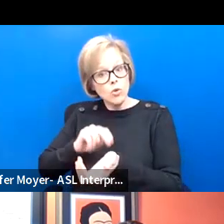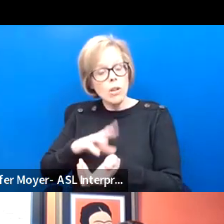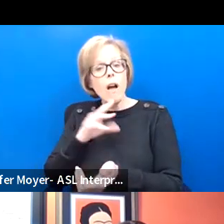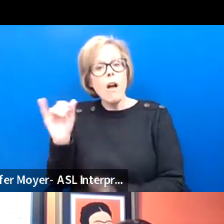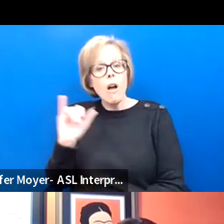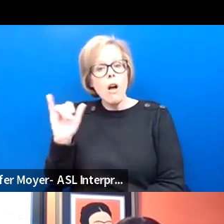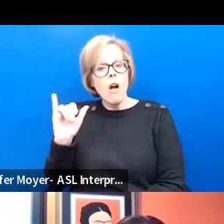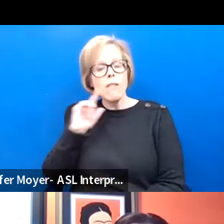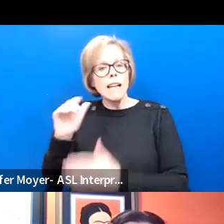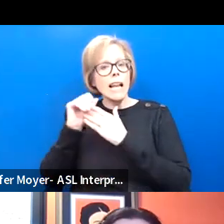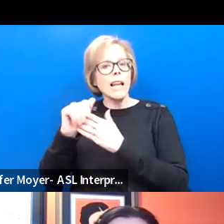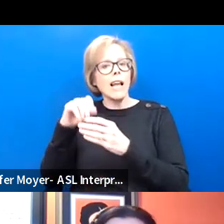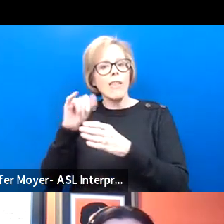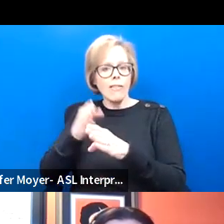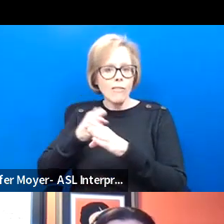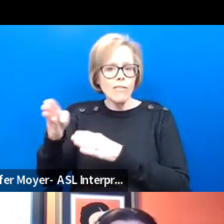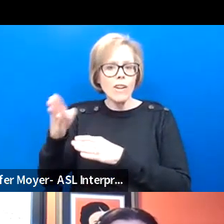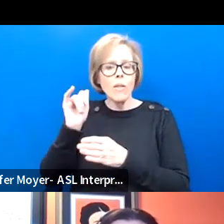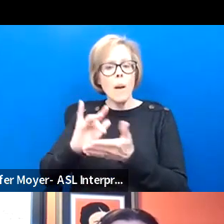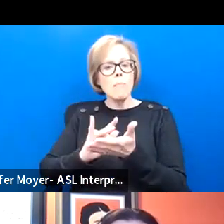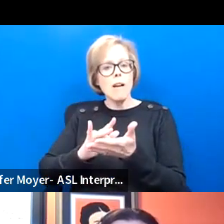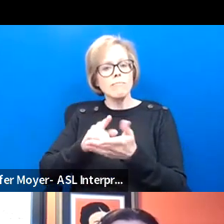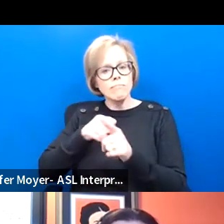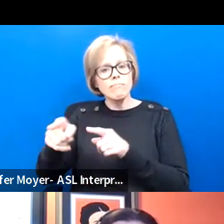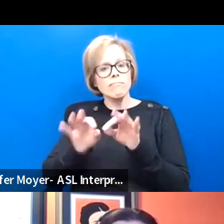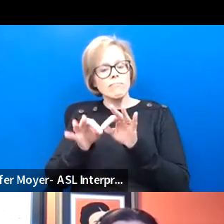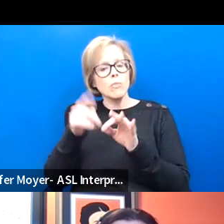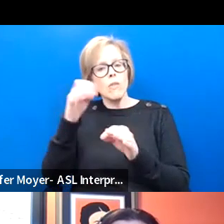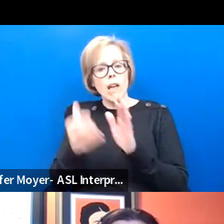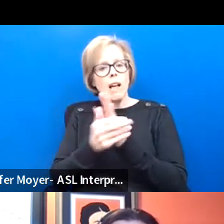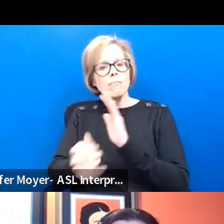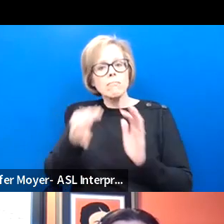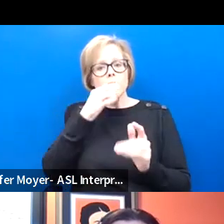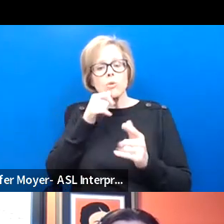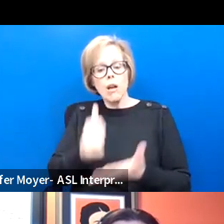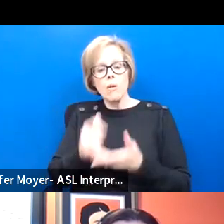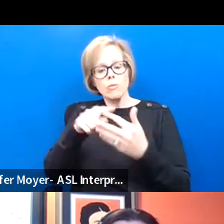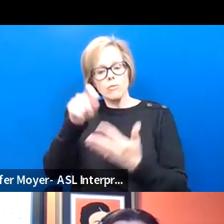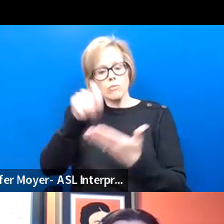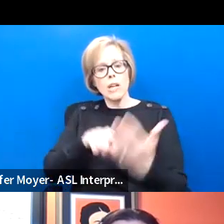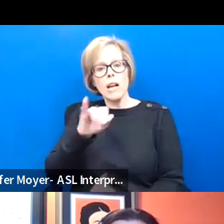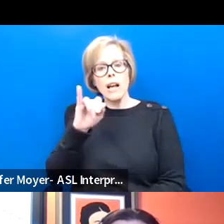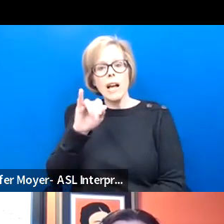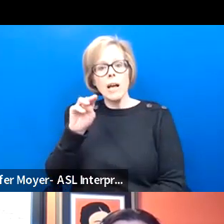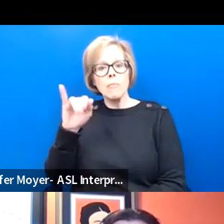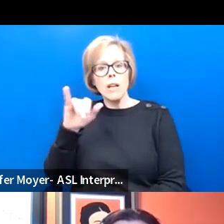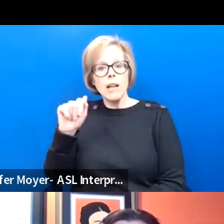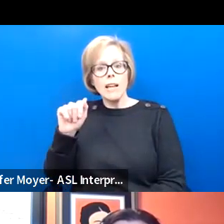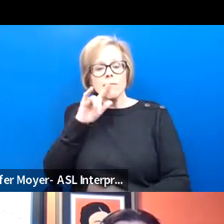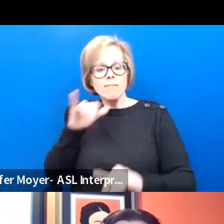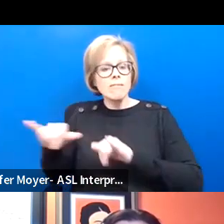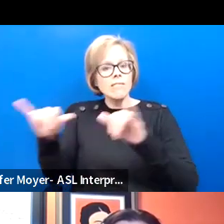also a pioneer in the field of medical interpreting. She was one of the experts that helped to draft the IMIA Standards of Practice way back